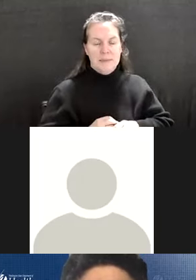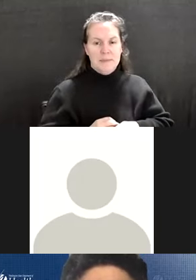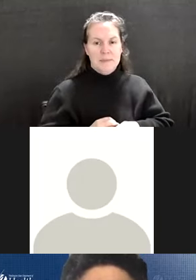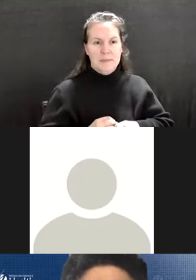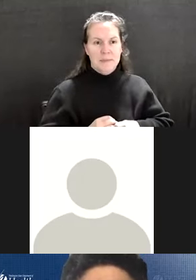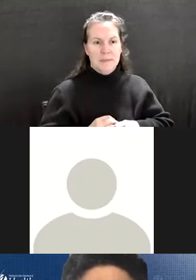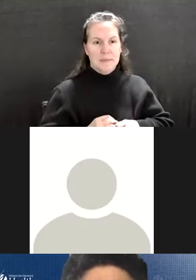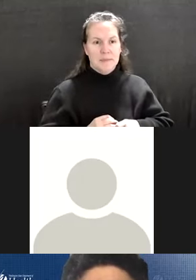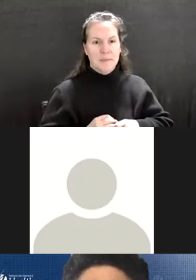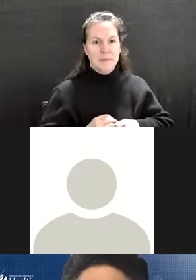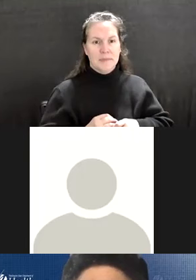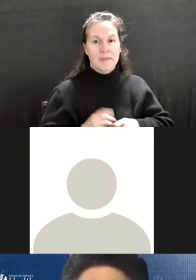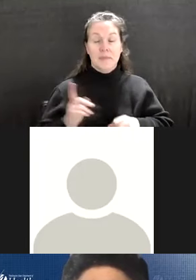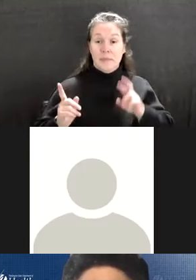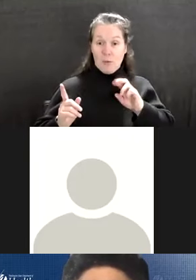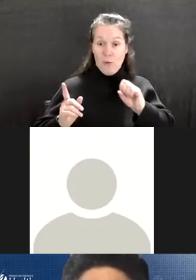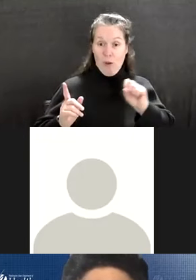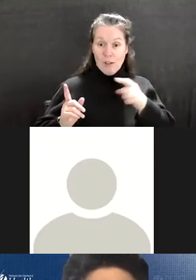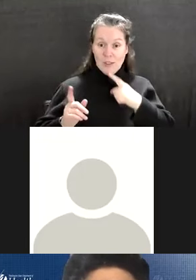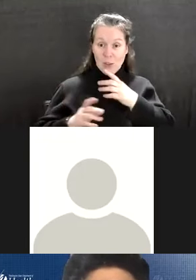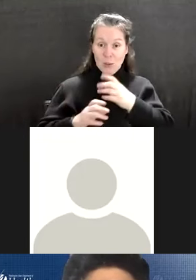Okay. Ross, did you get that?